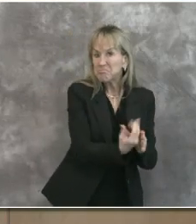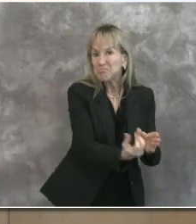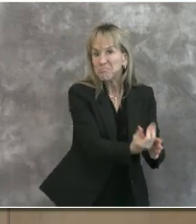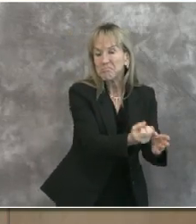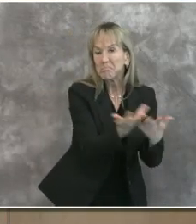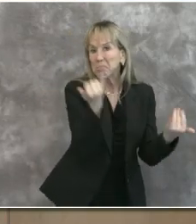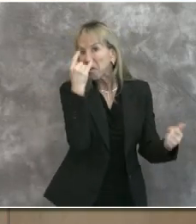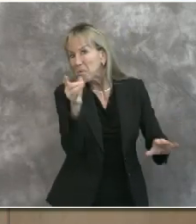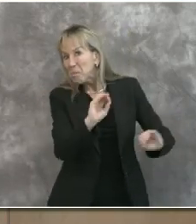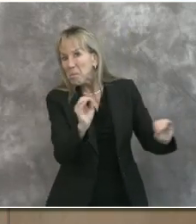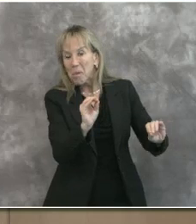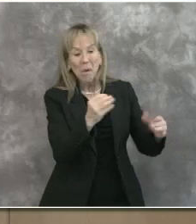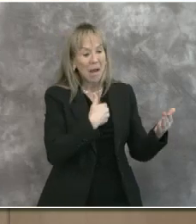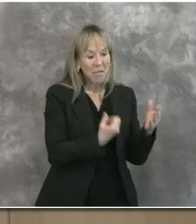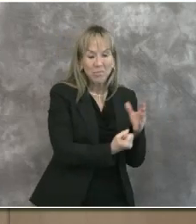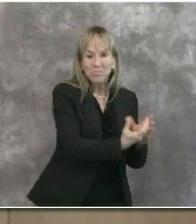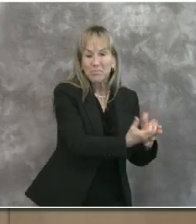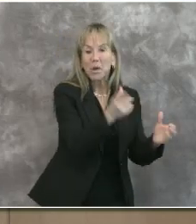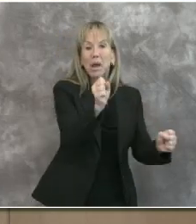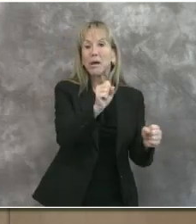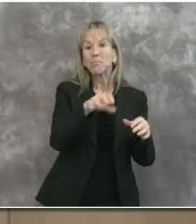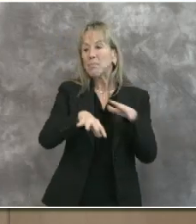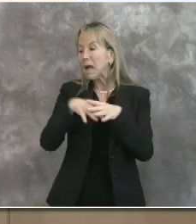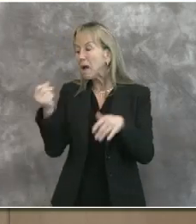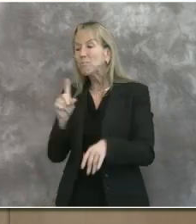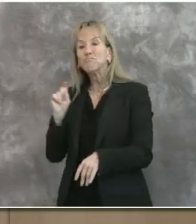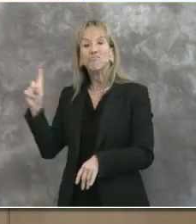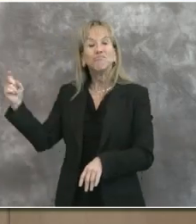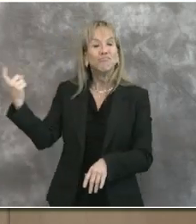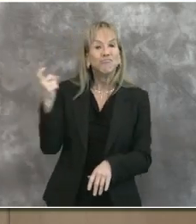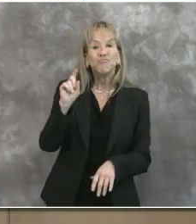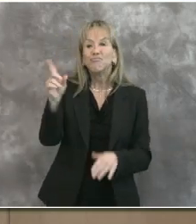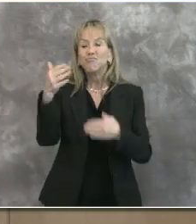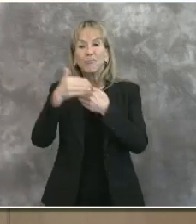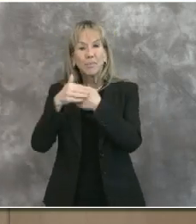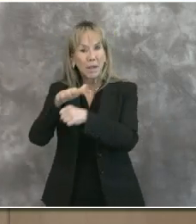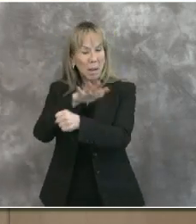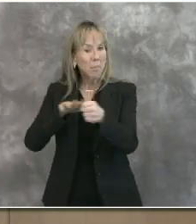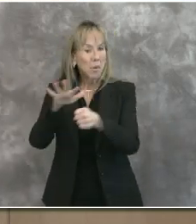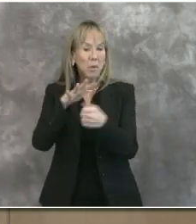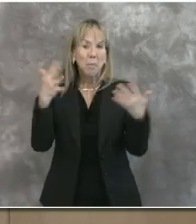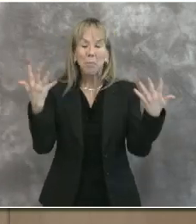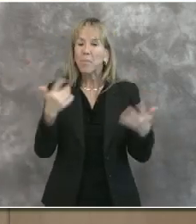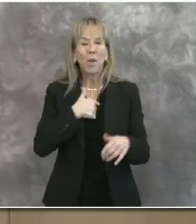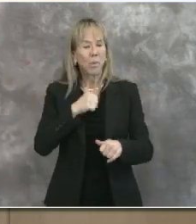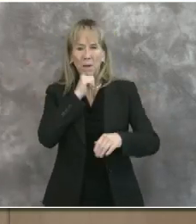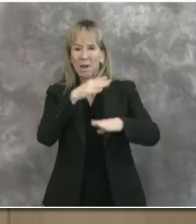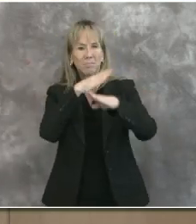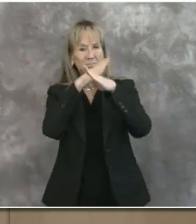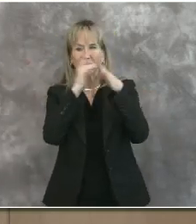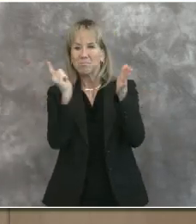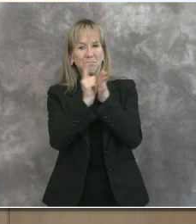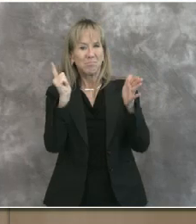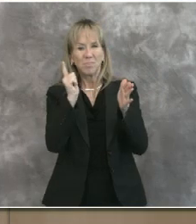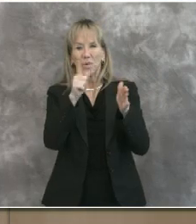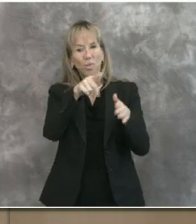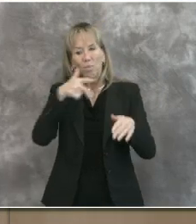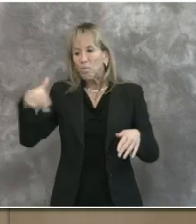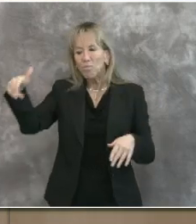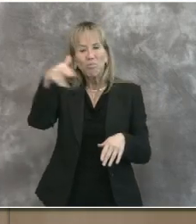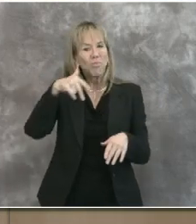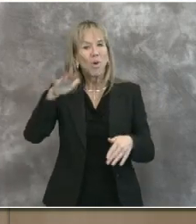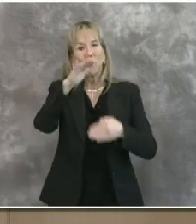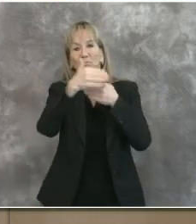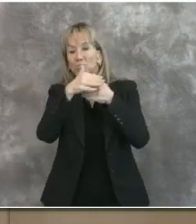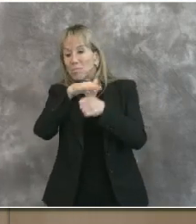a walk around your neighborhood and pick up the trash you see. Remember, we're not prohibiting walks around your neighborhood, but we do